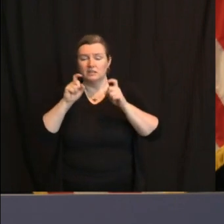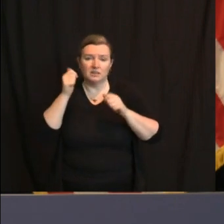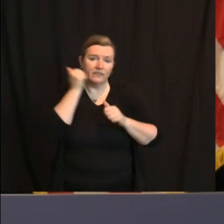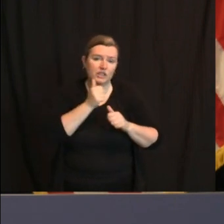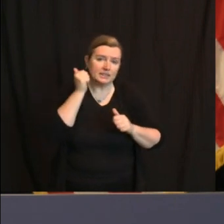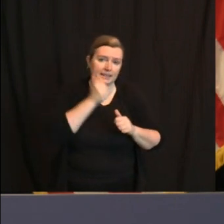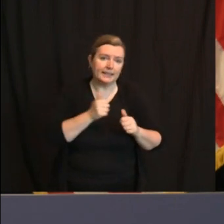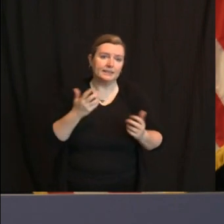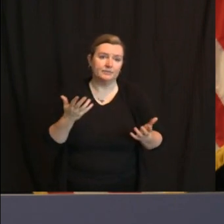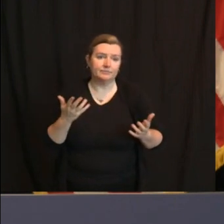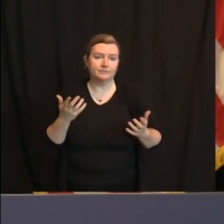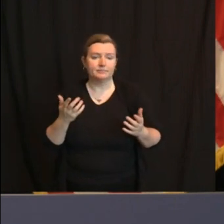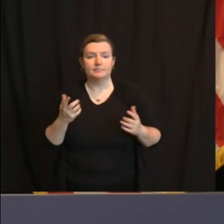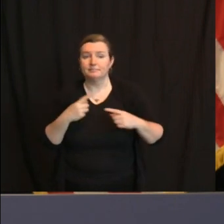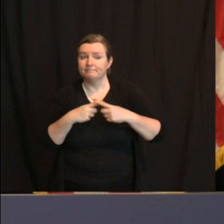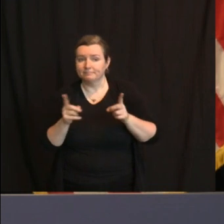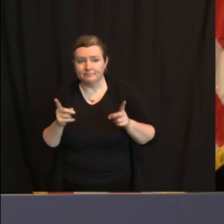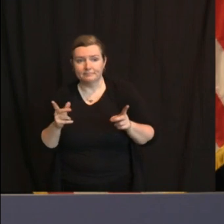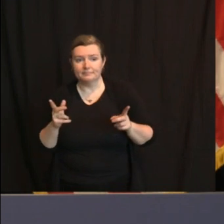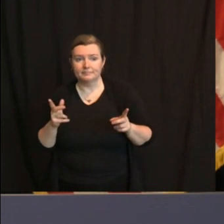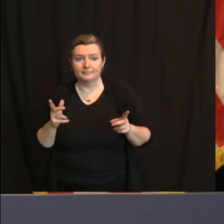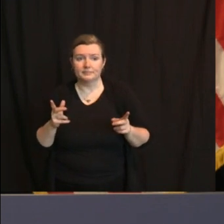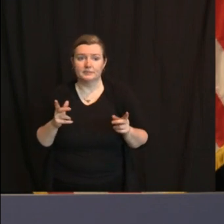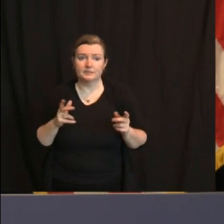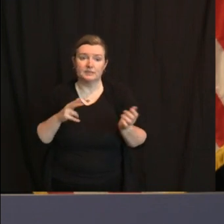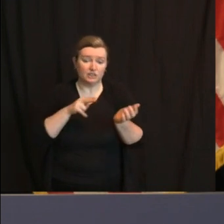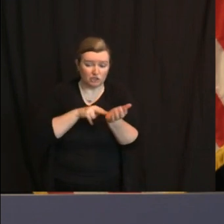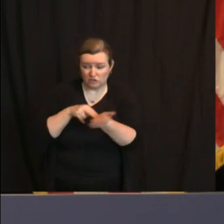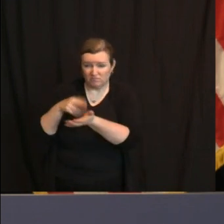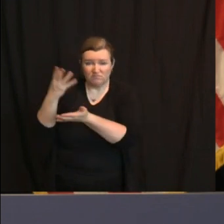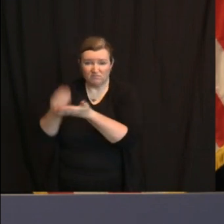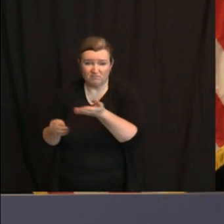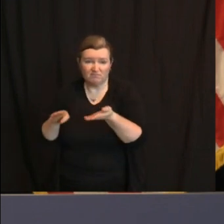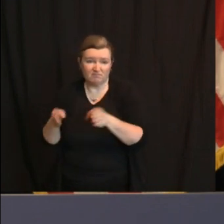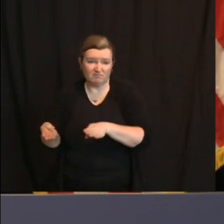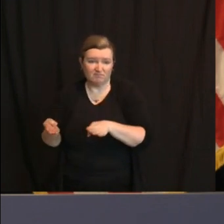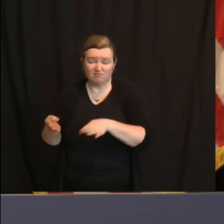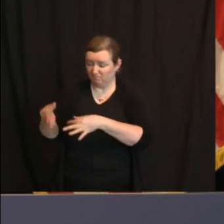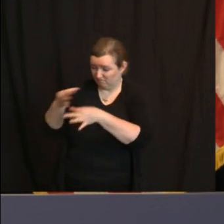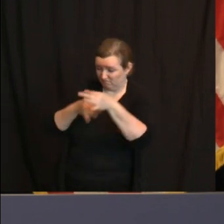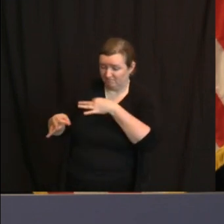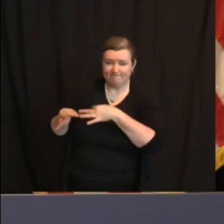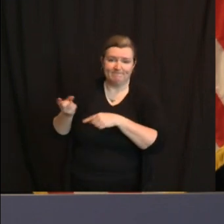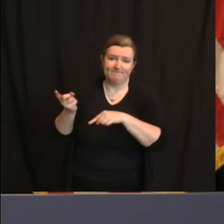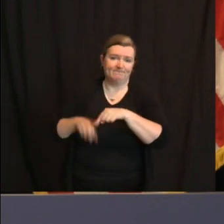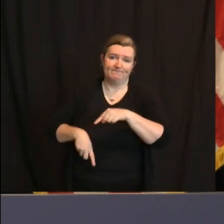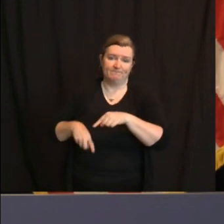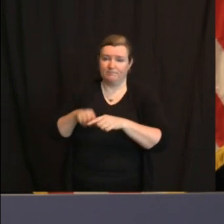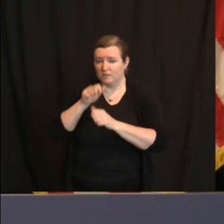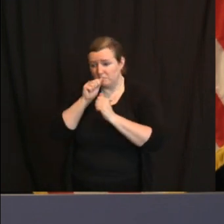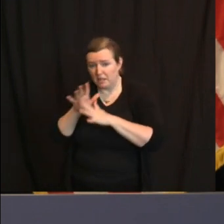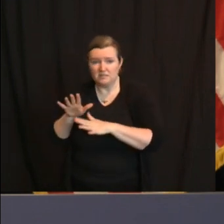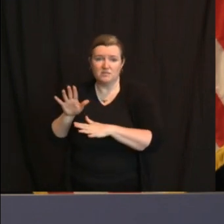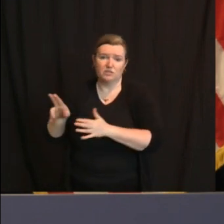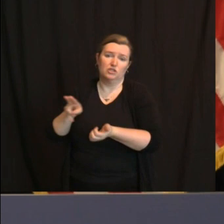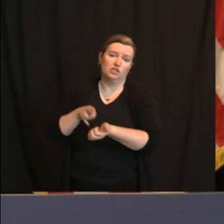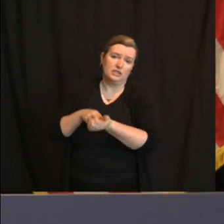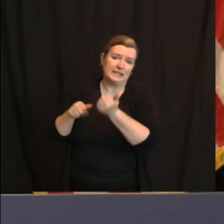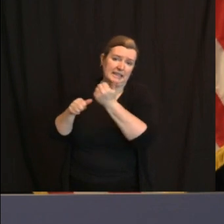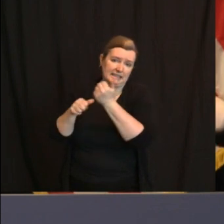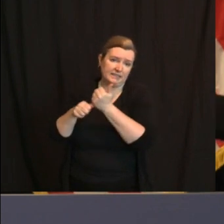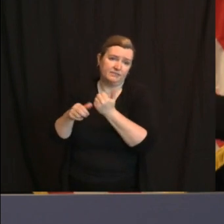compensate for any loss of life. And so bless the nurses' aid. I don't have any insight on the particulars